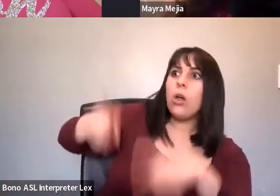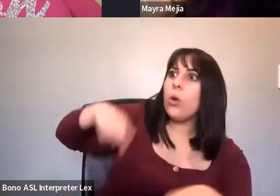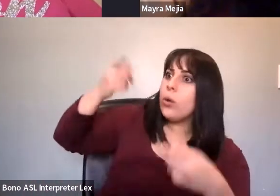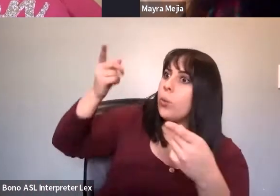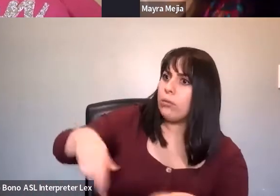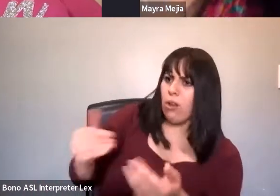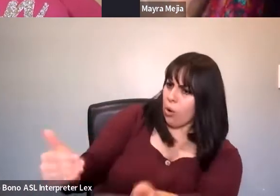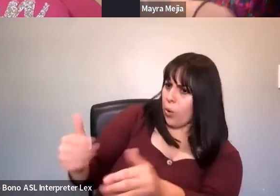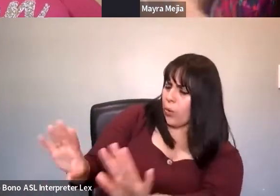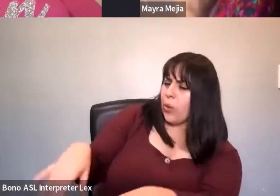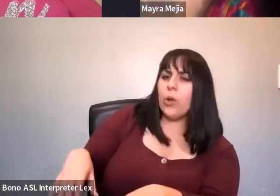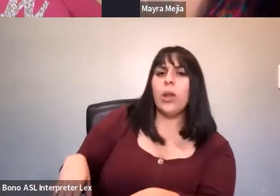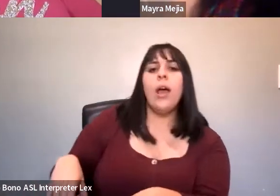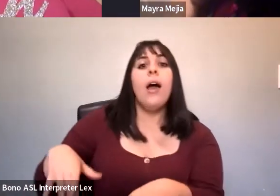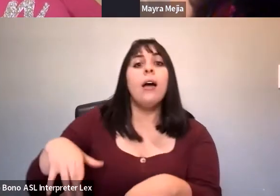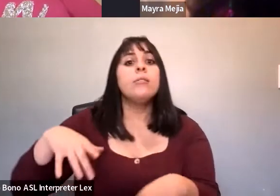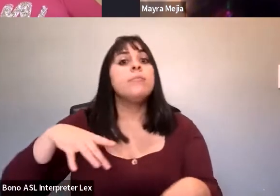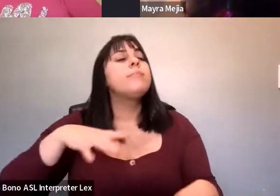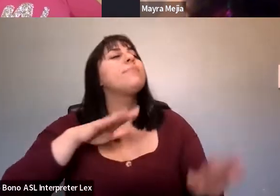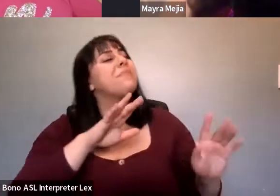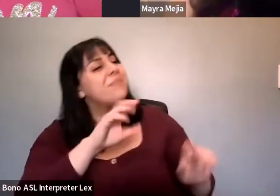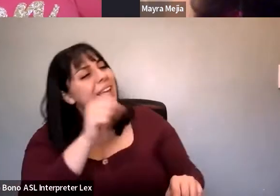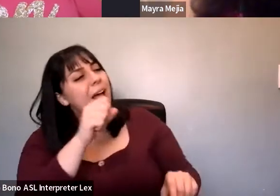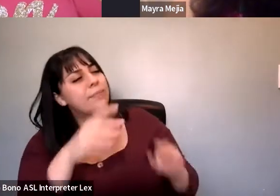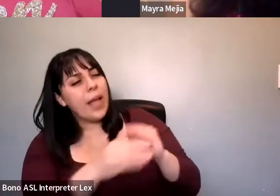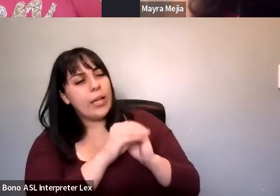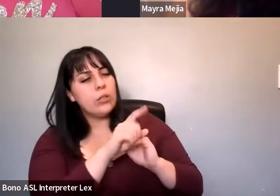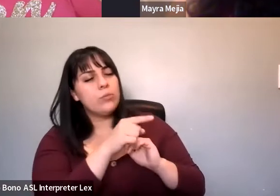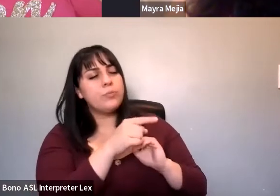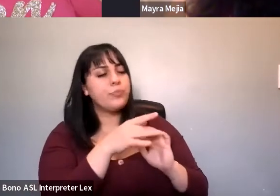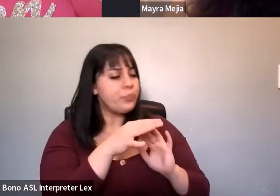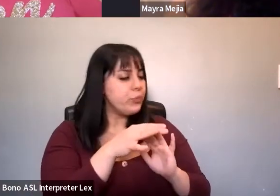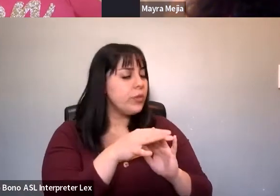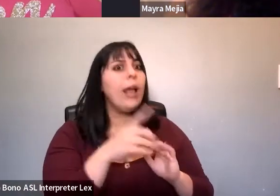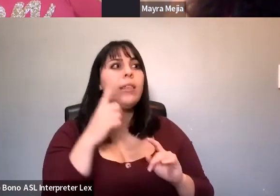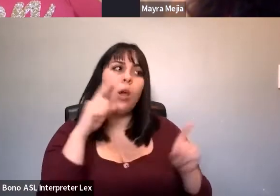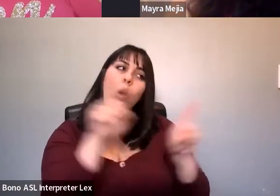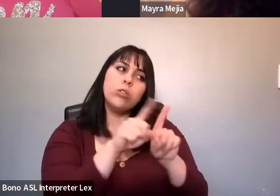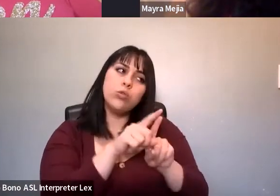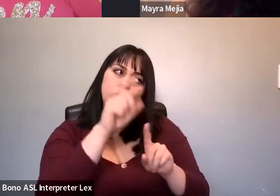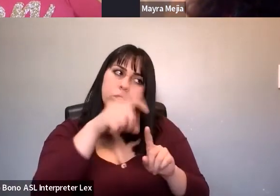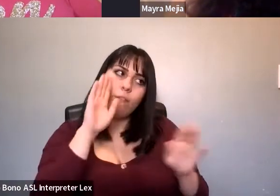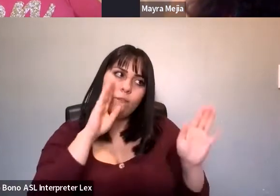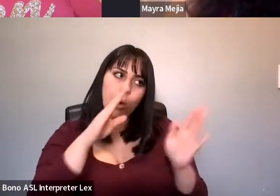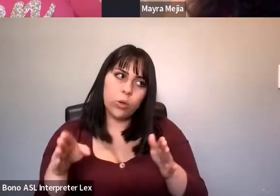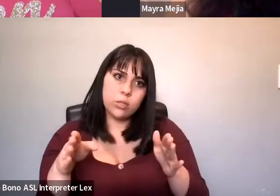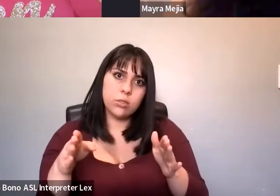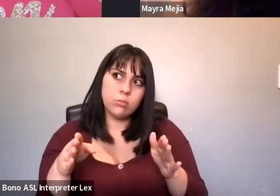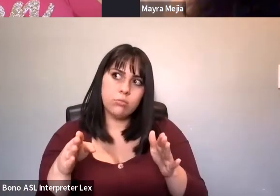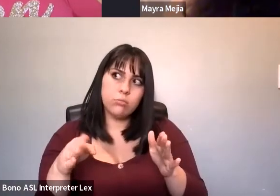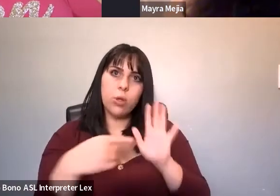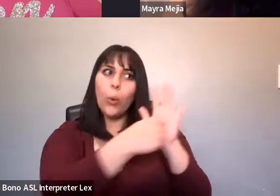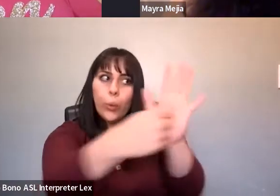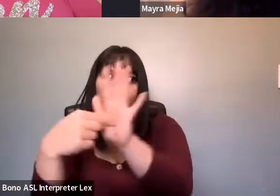agree. Go ahead. But to your point, I definitely do think we should also focus on increasing coverage in